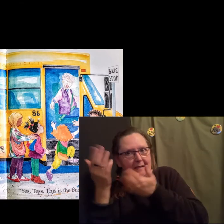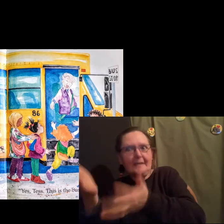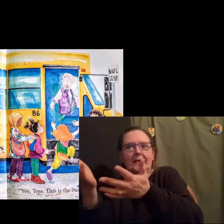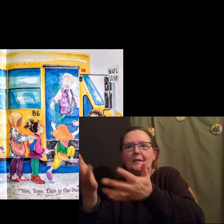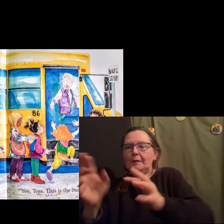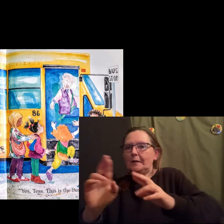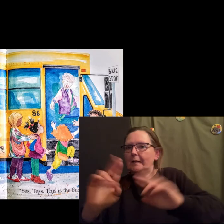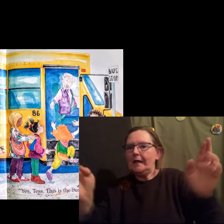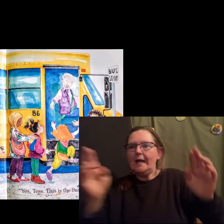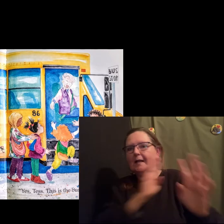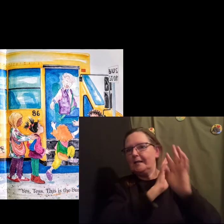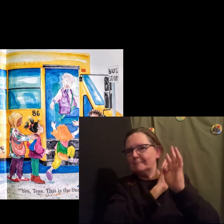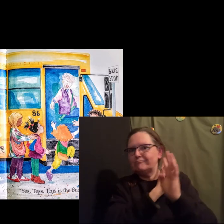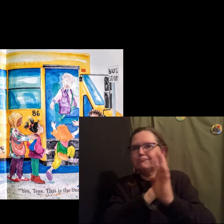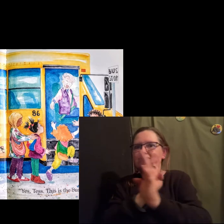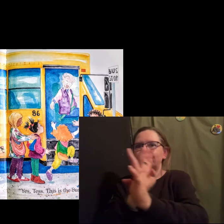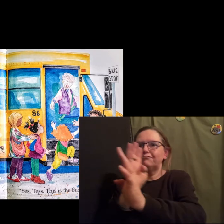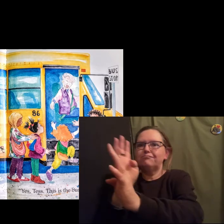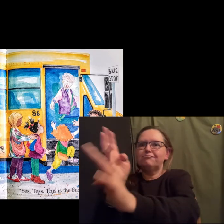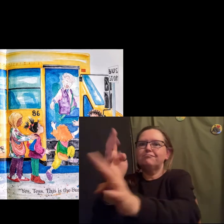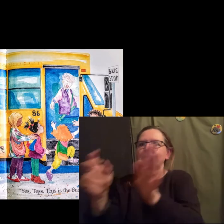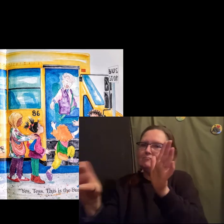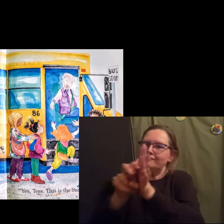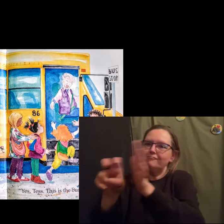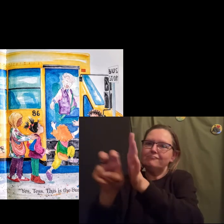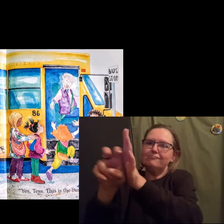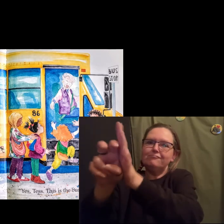us. Let's go.